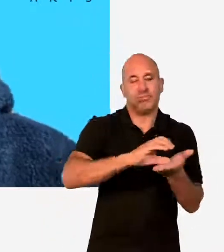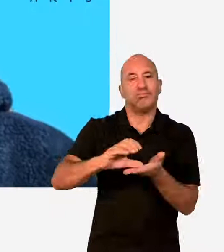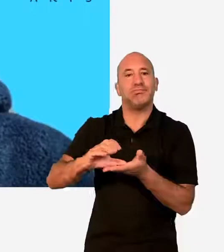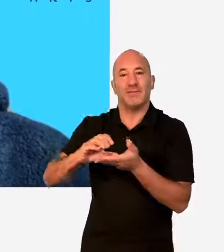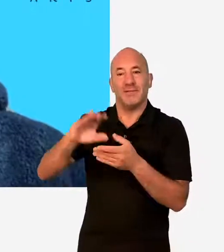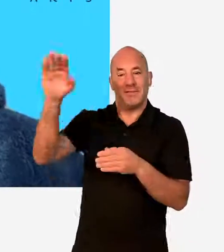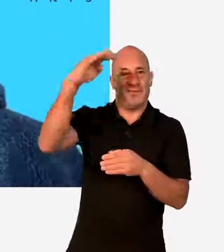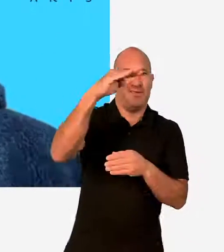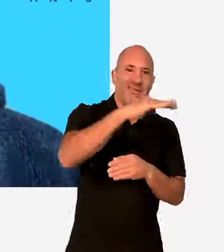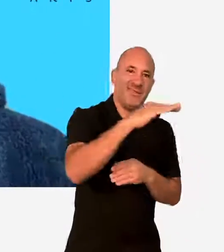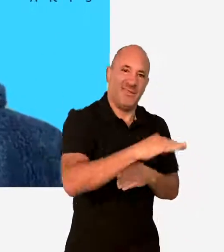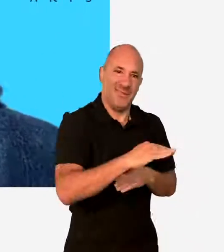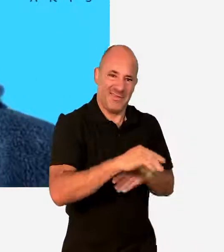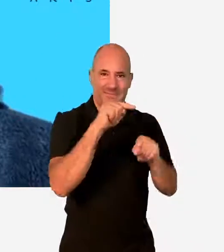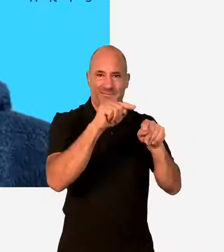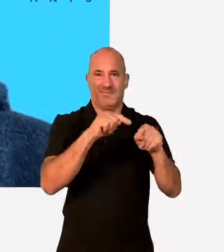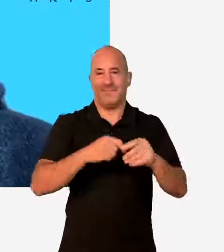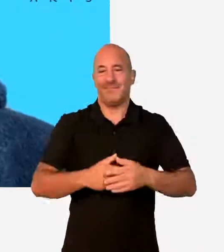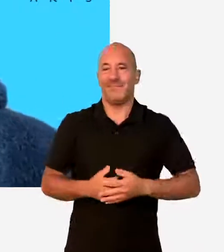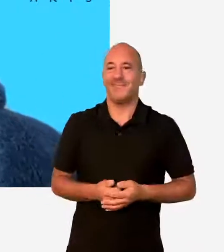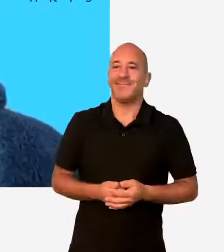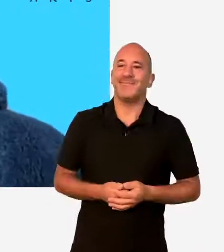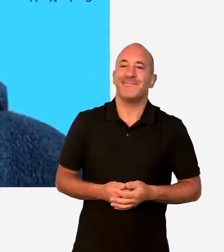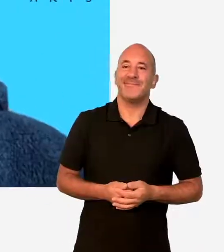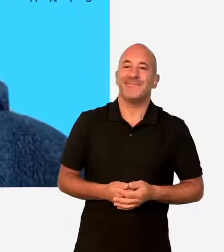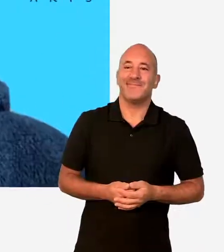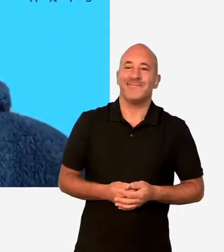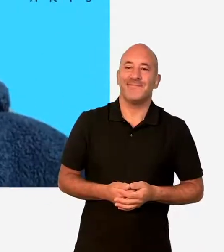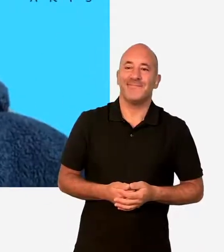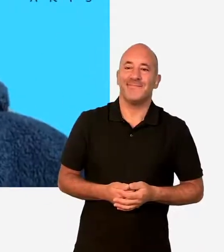funding or distributing